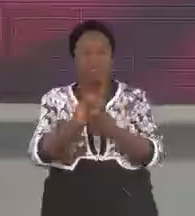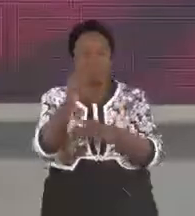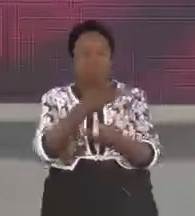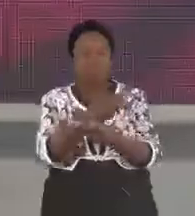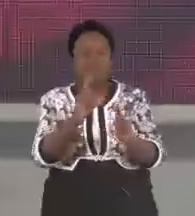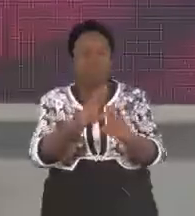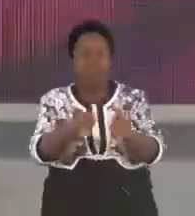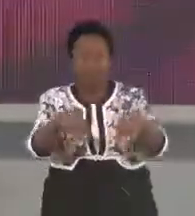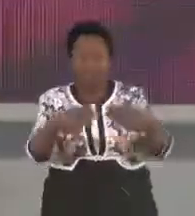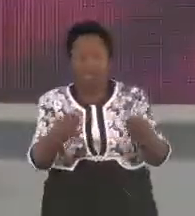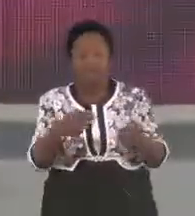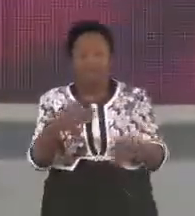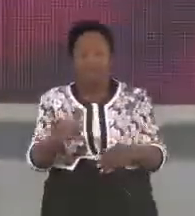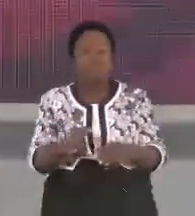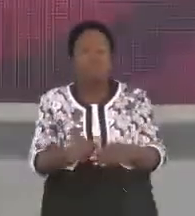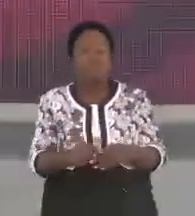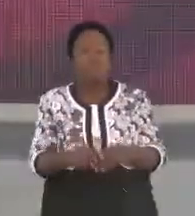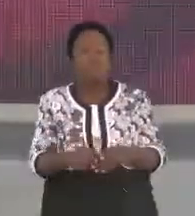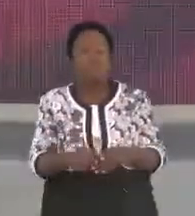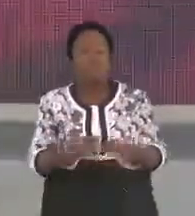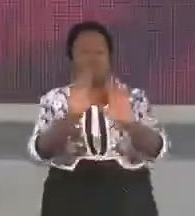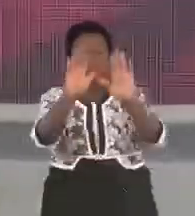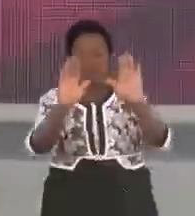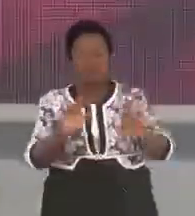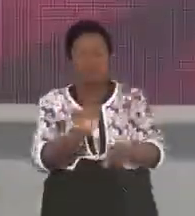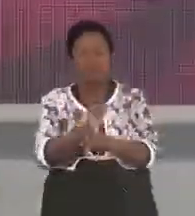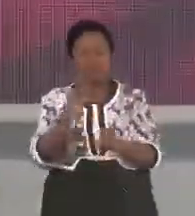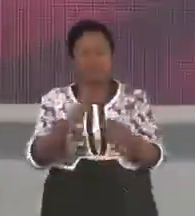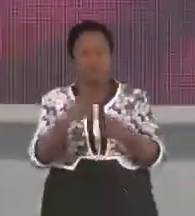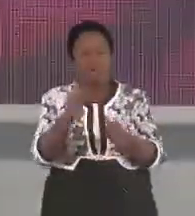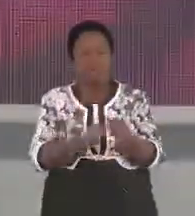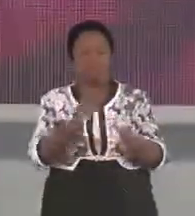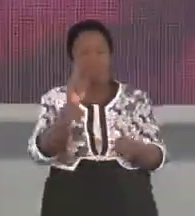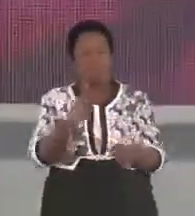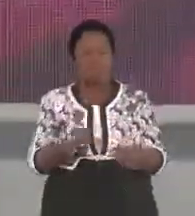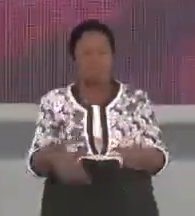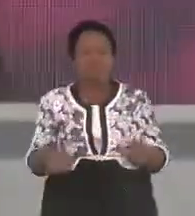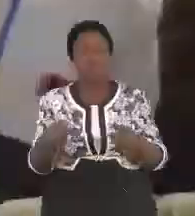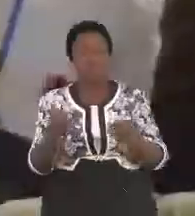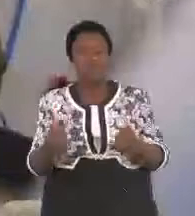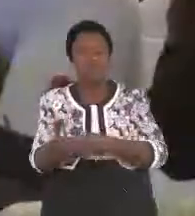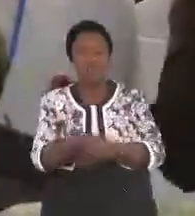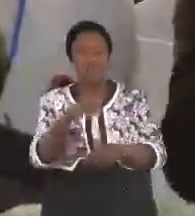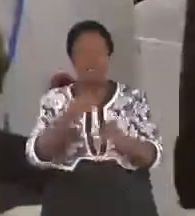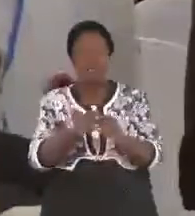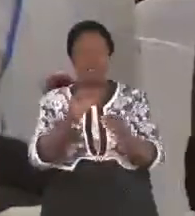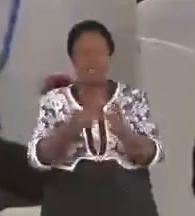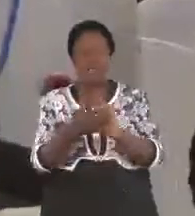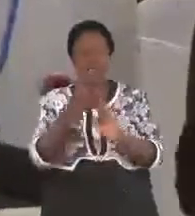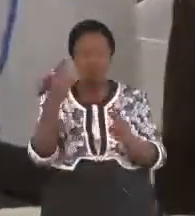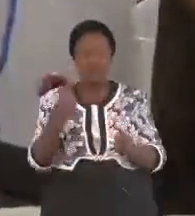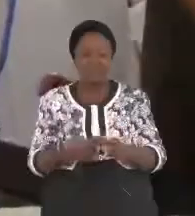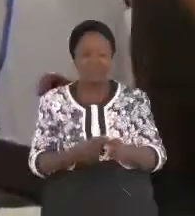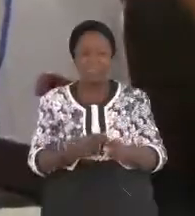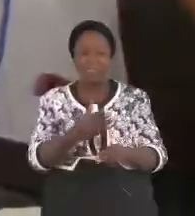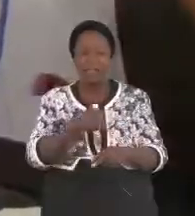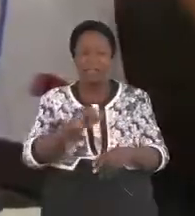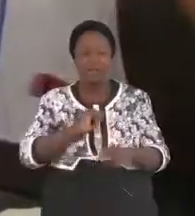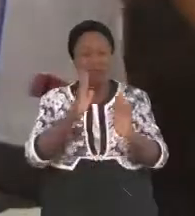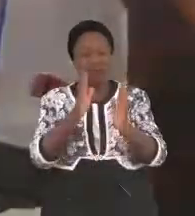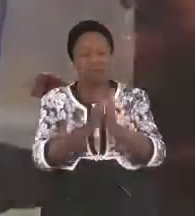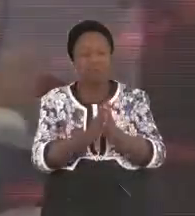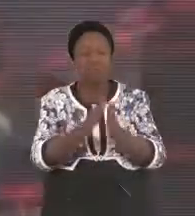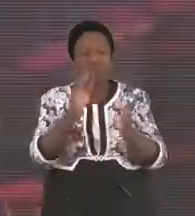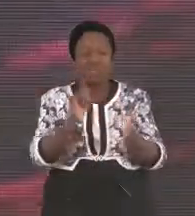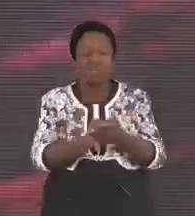for everyone. Deliver to each one in Jesus' name. And I pray we will